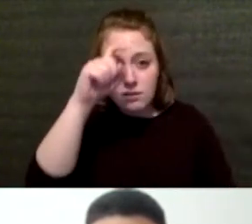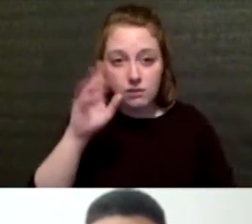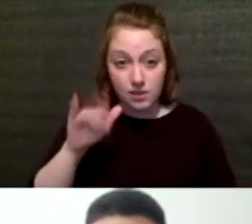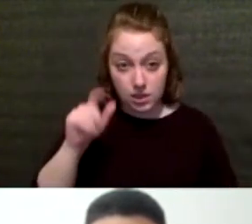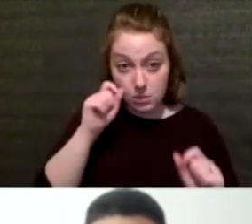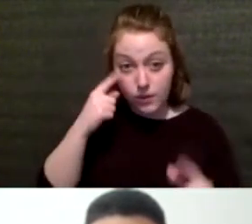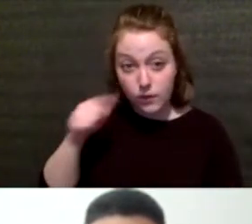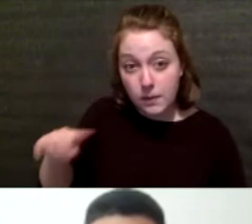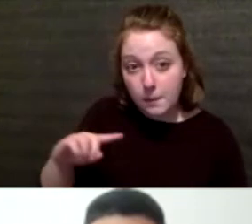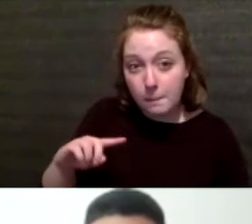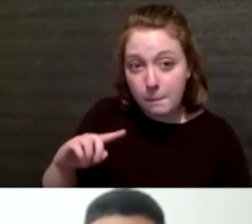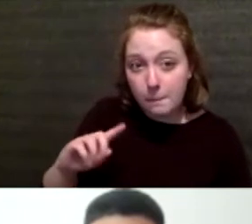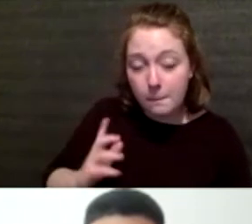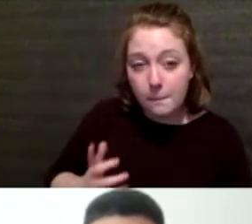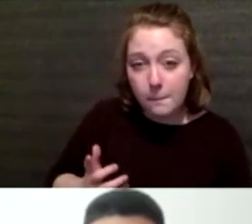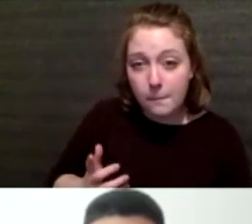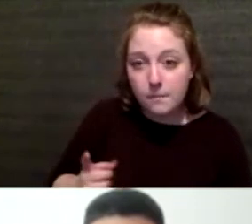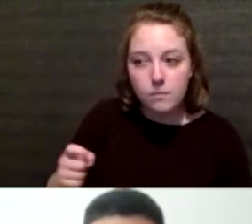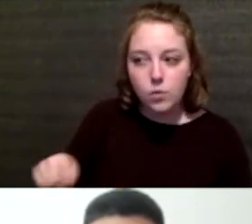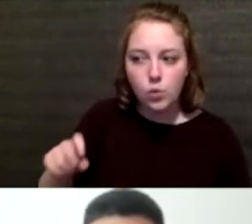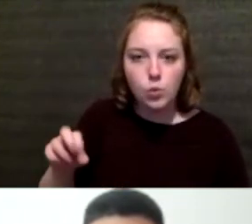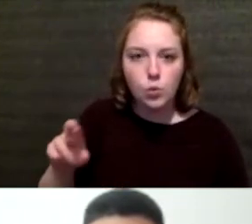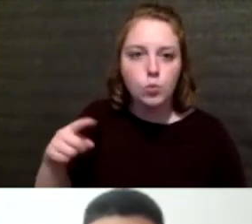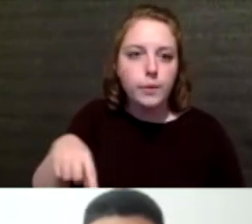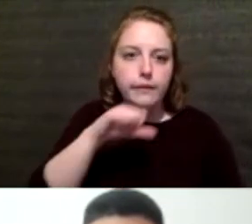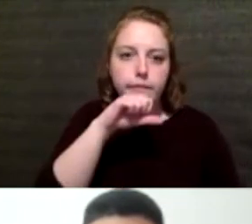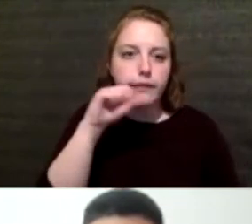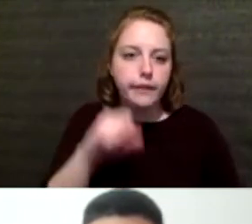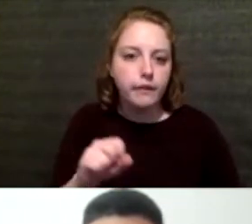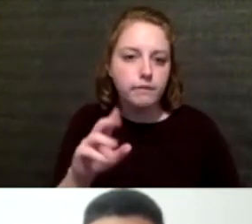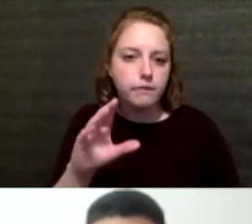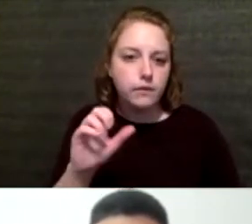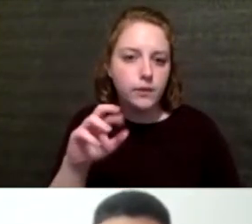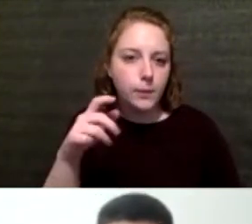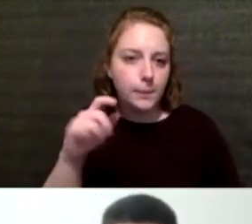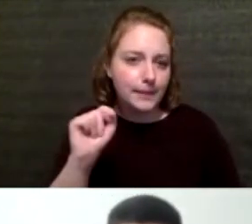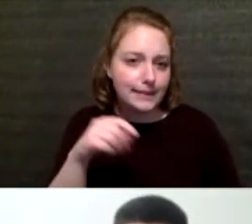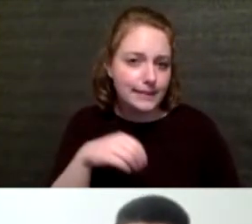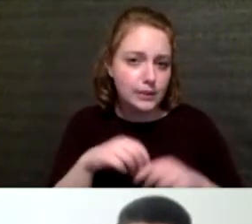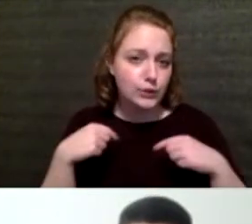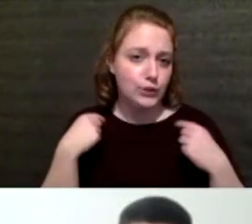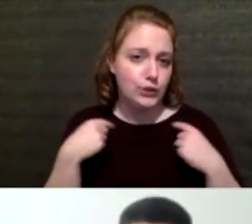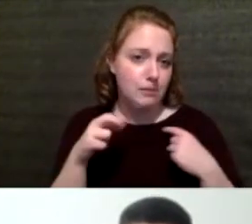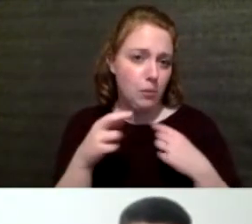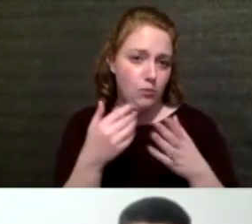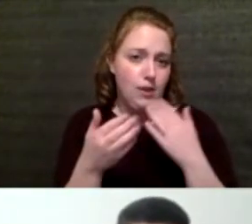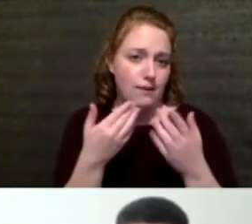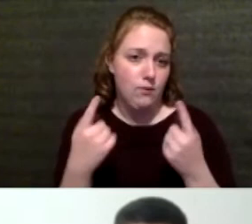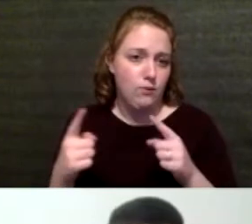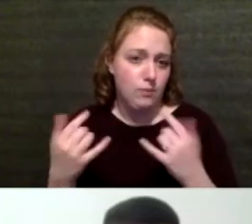or, you know, do people love the carpeted gym or whatever the, the, the version of that is currently?